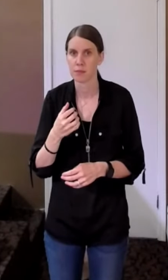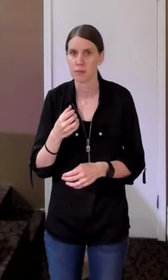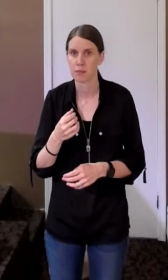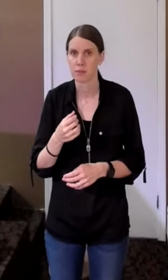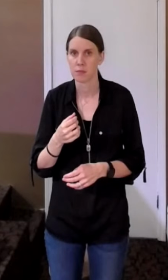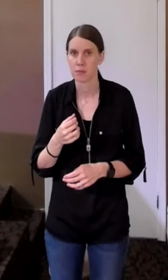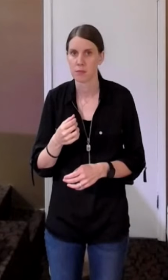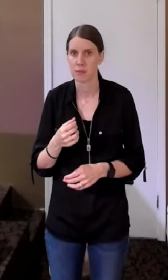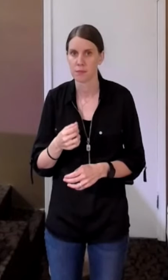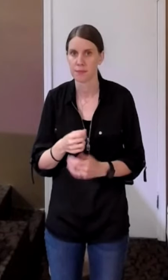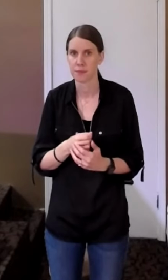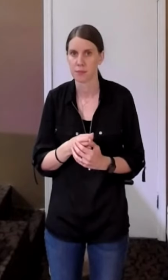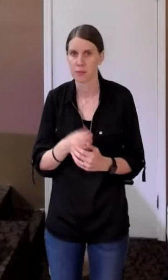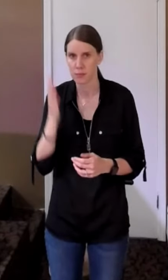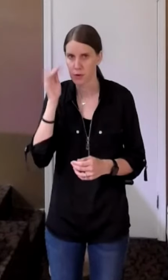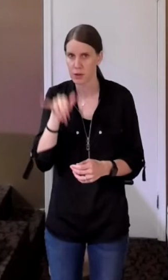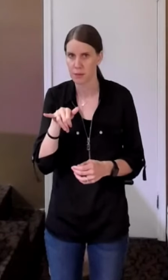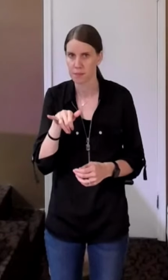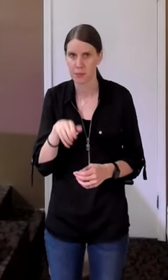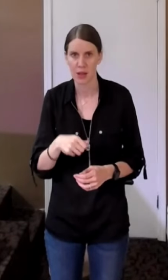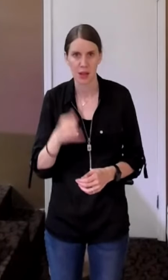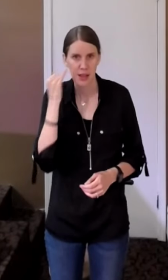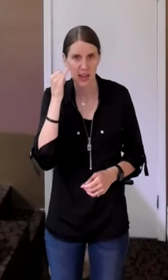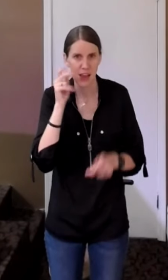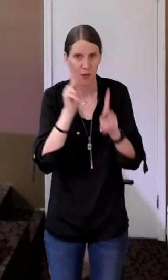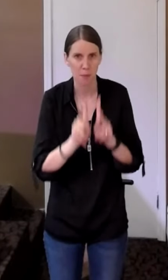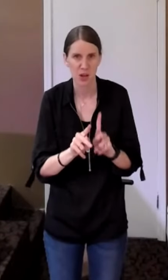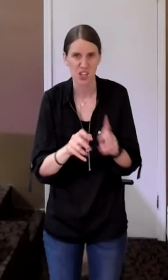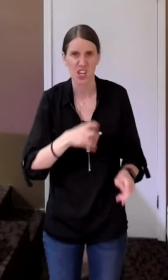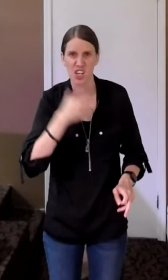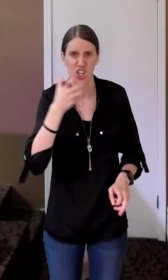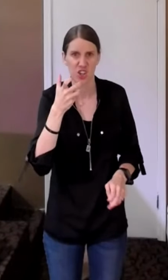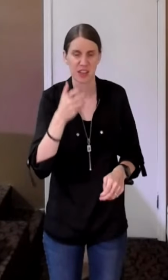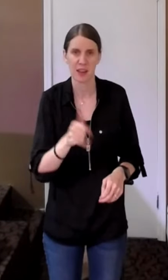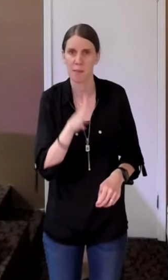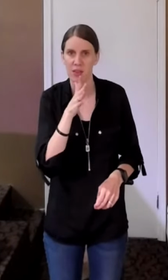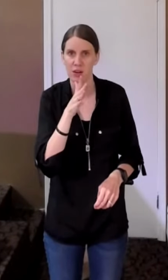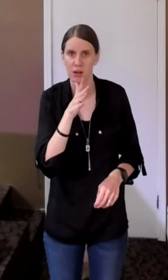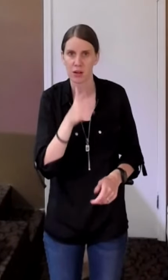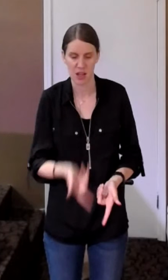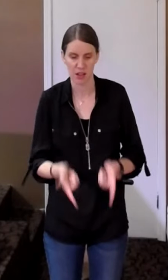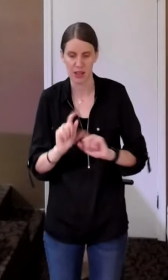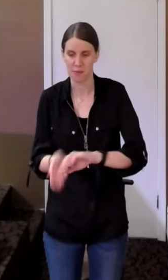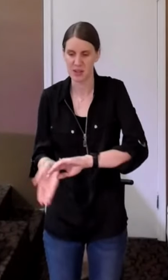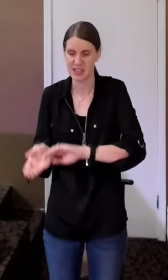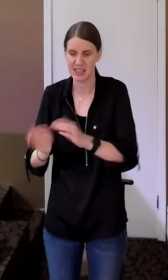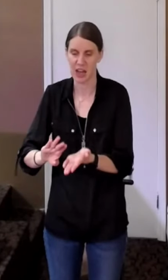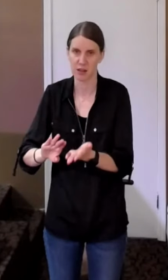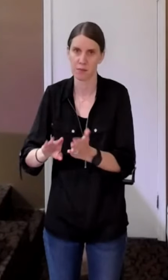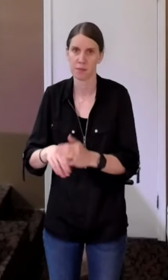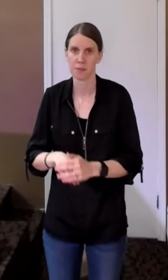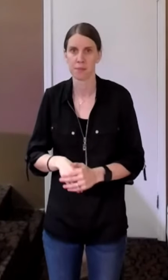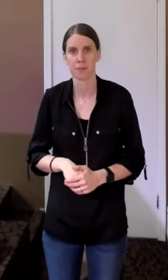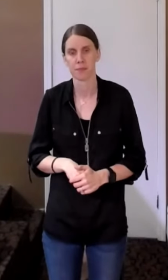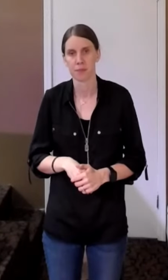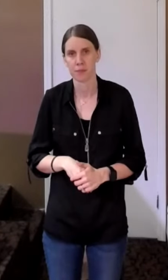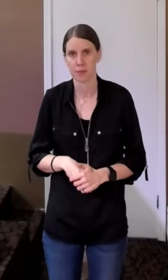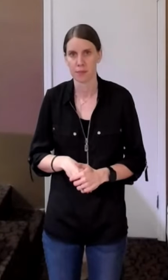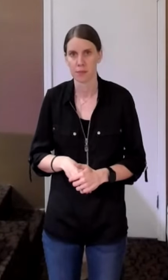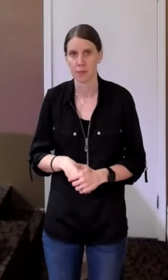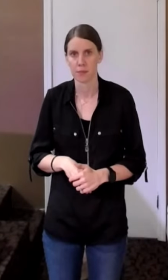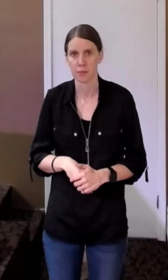Anyone who curseth the mother, says, let him die the death. That's Old Testament as well.